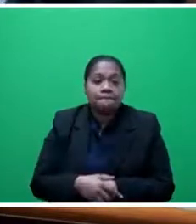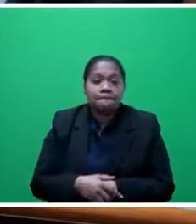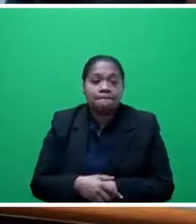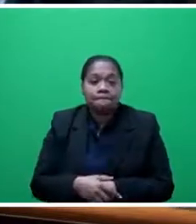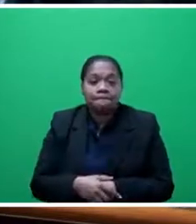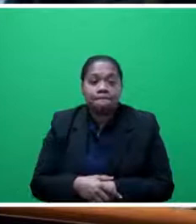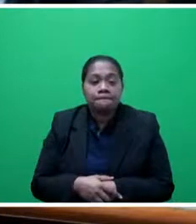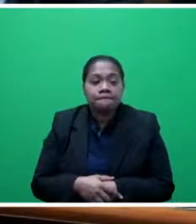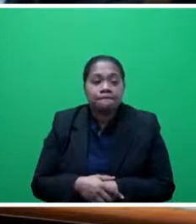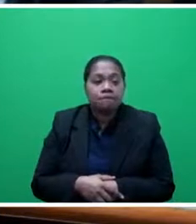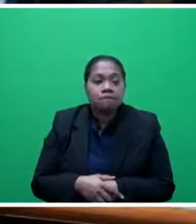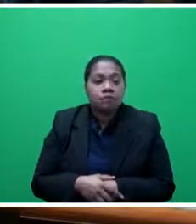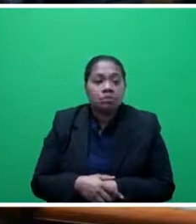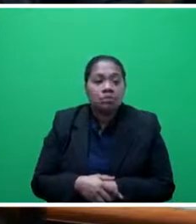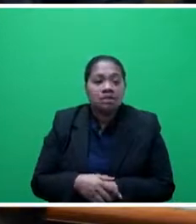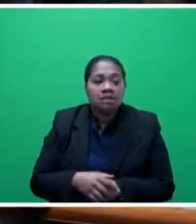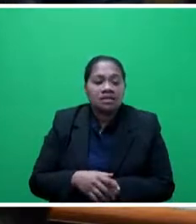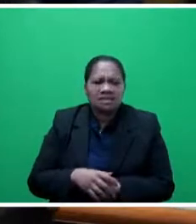tax,